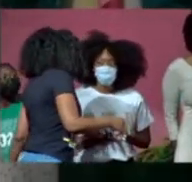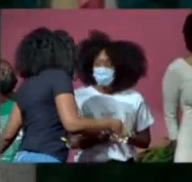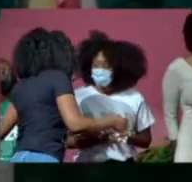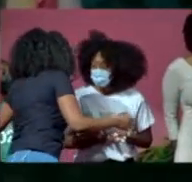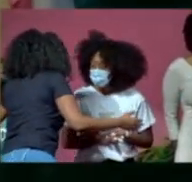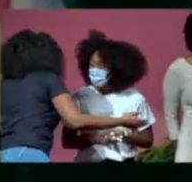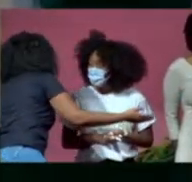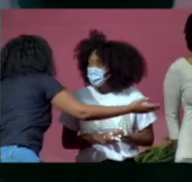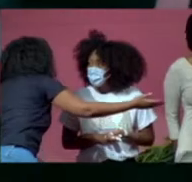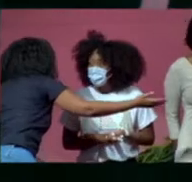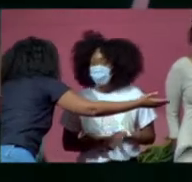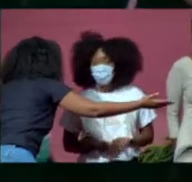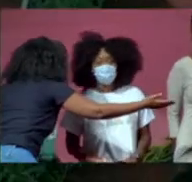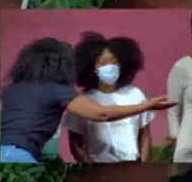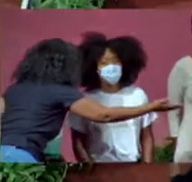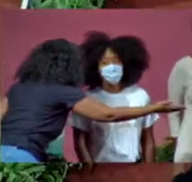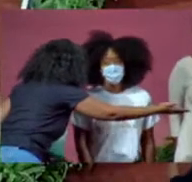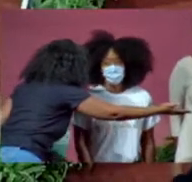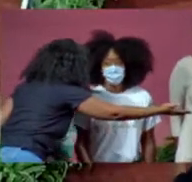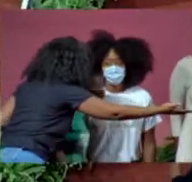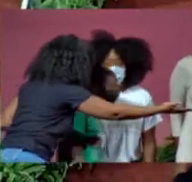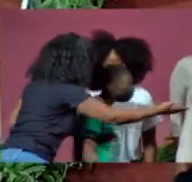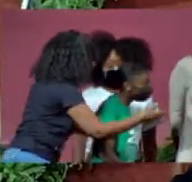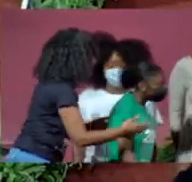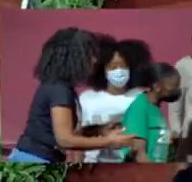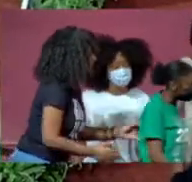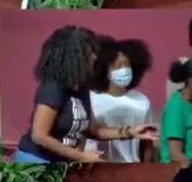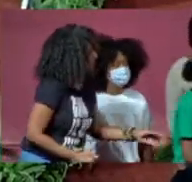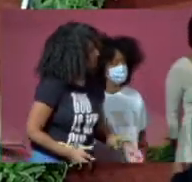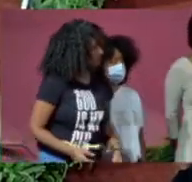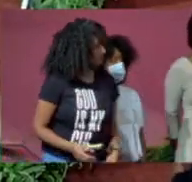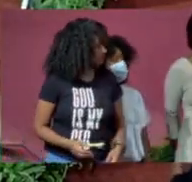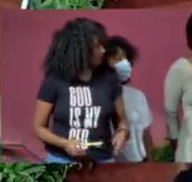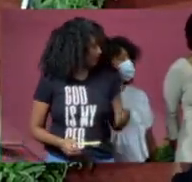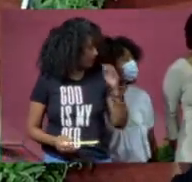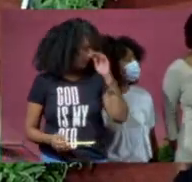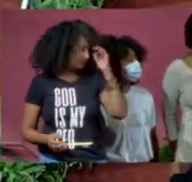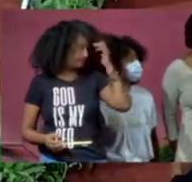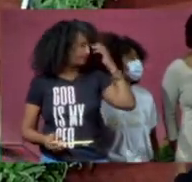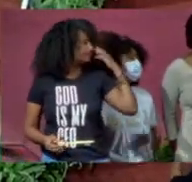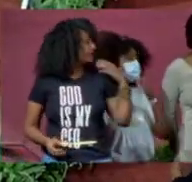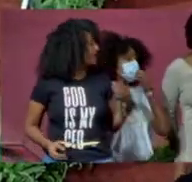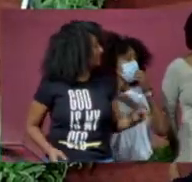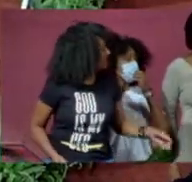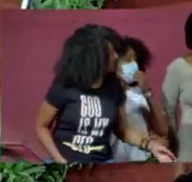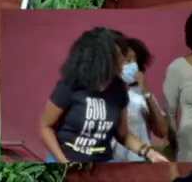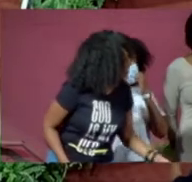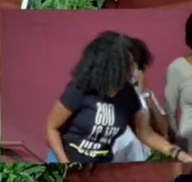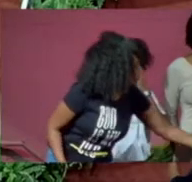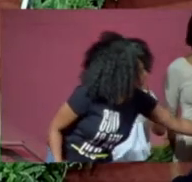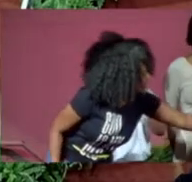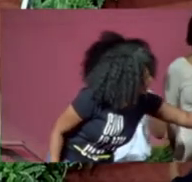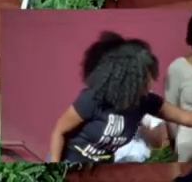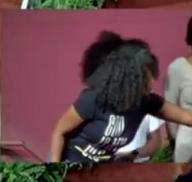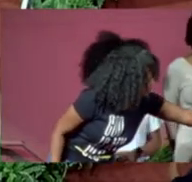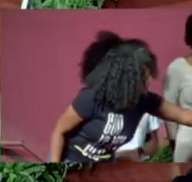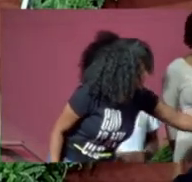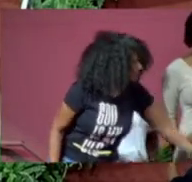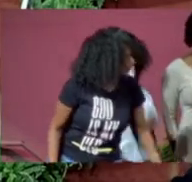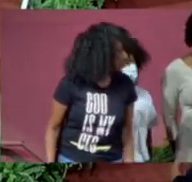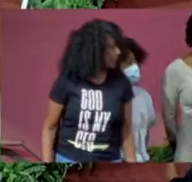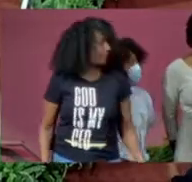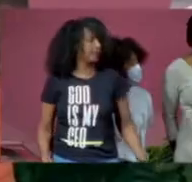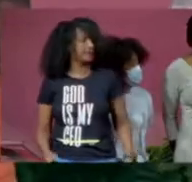Roseboro, Kiana Vincent, Montgomery Morris, Quincy Stoker, Shaquela Cyrus, Sydney Robinson,